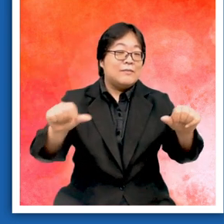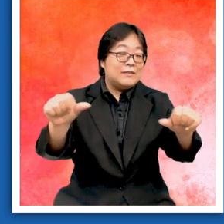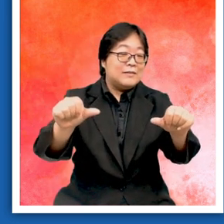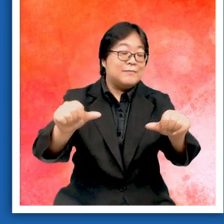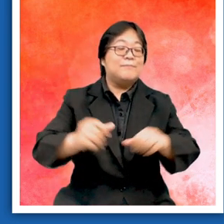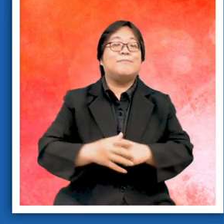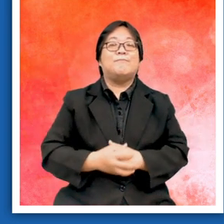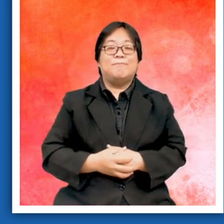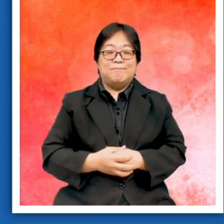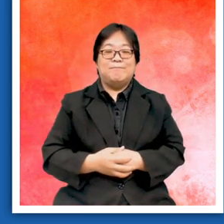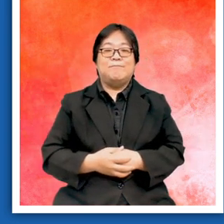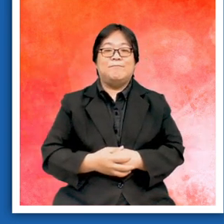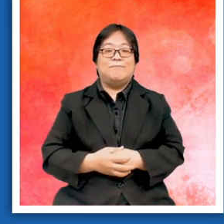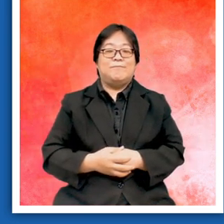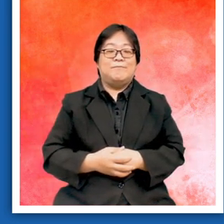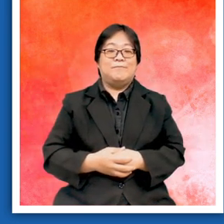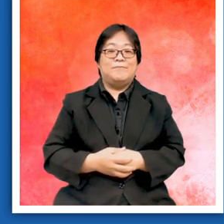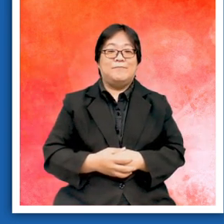have.